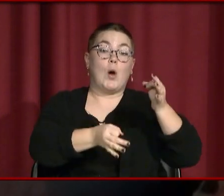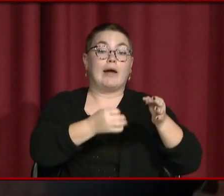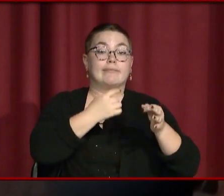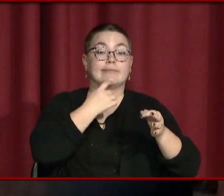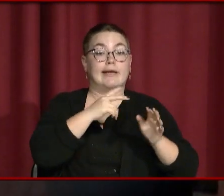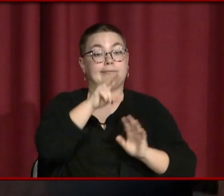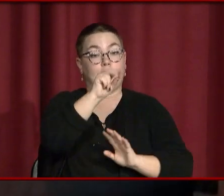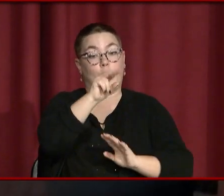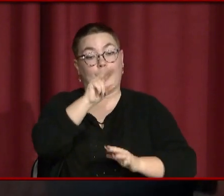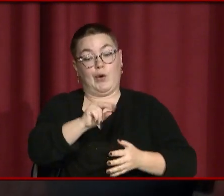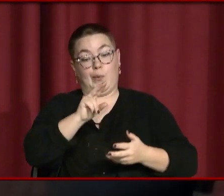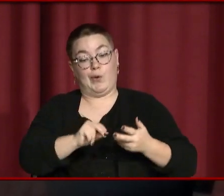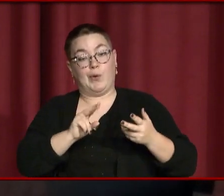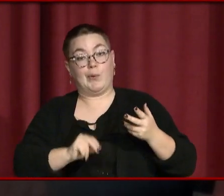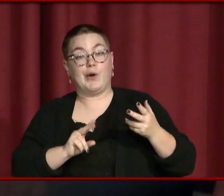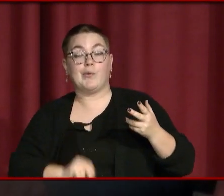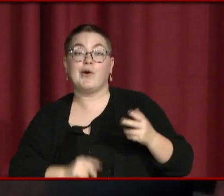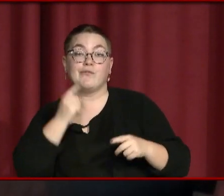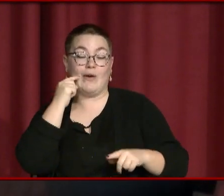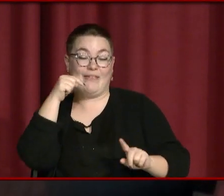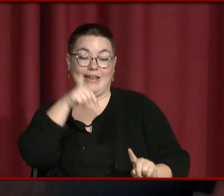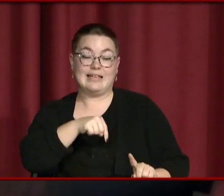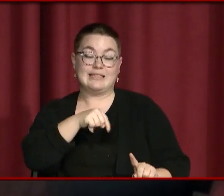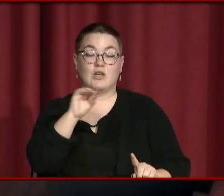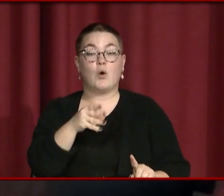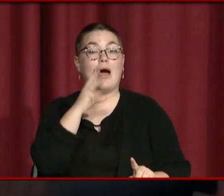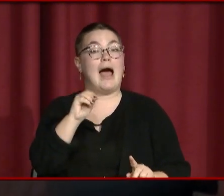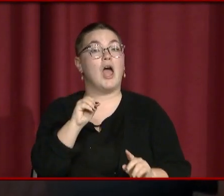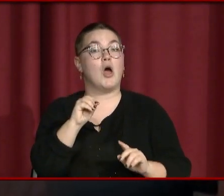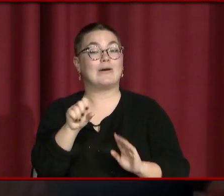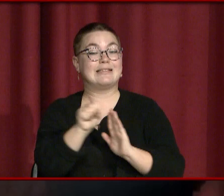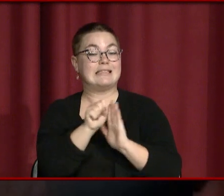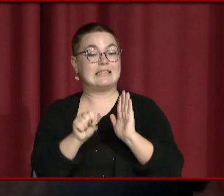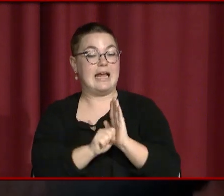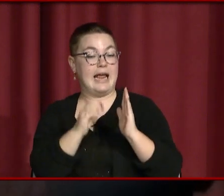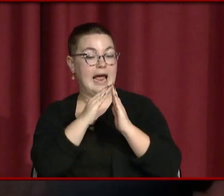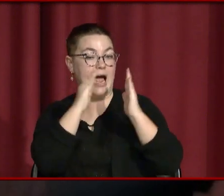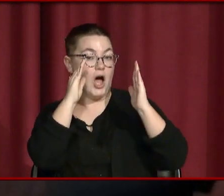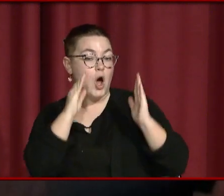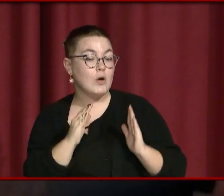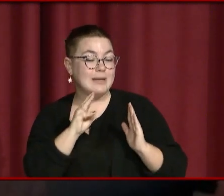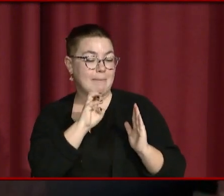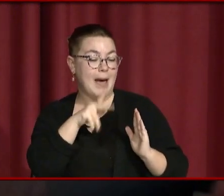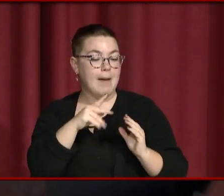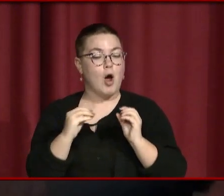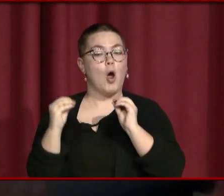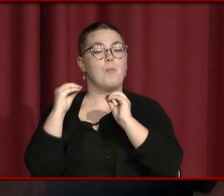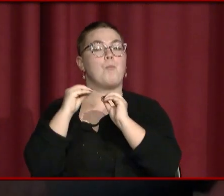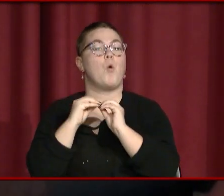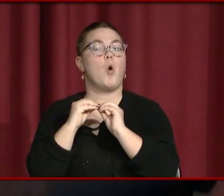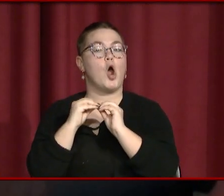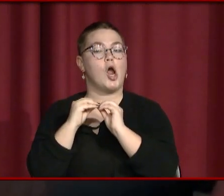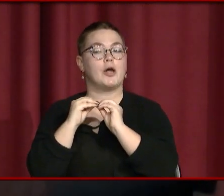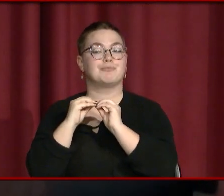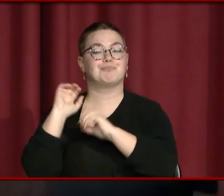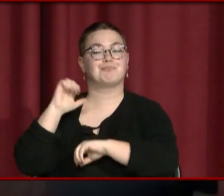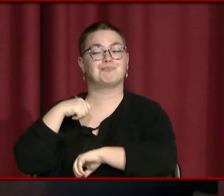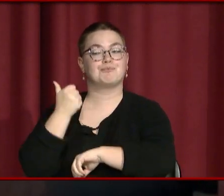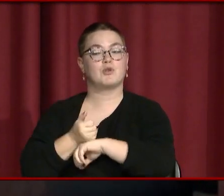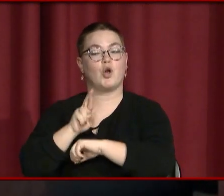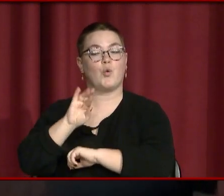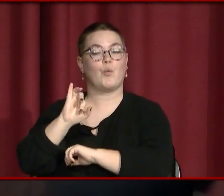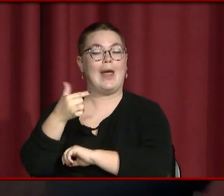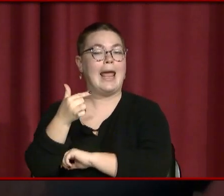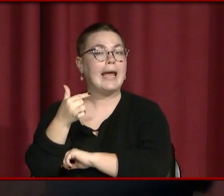congressional maps. The Ohio State House maps are actually more rigged. They are more partisan unfair